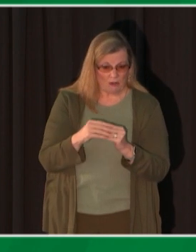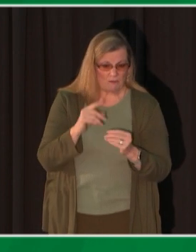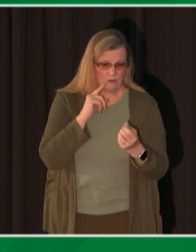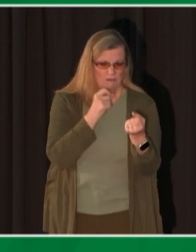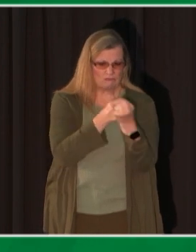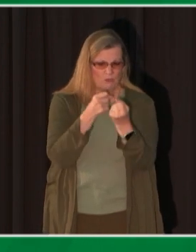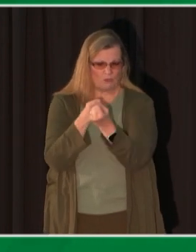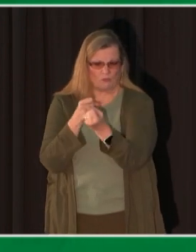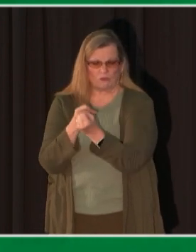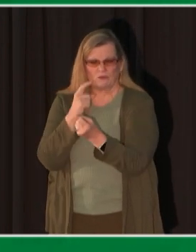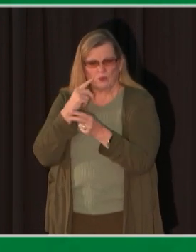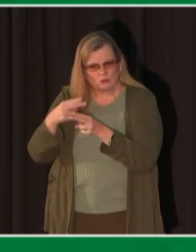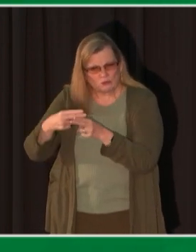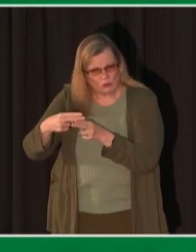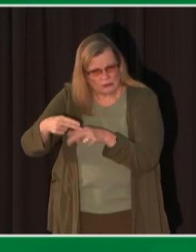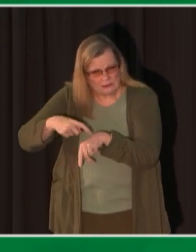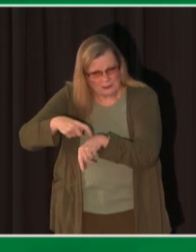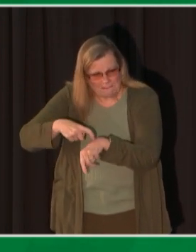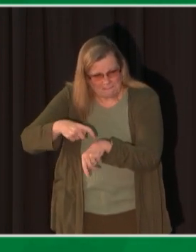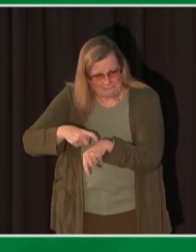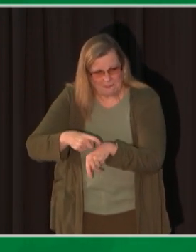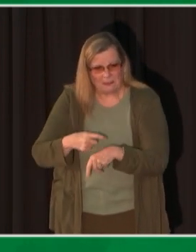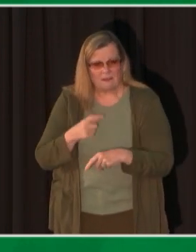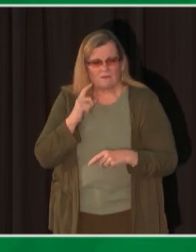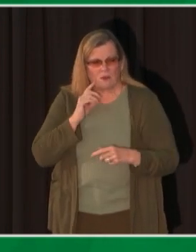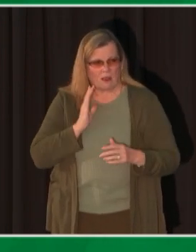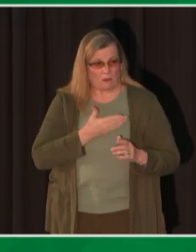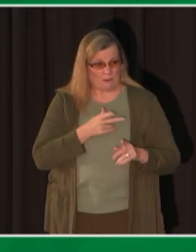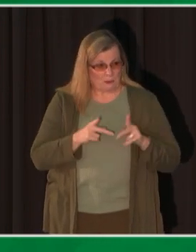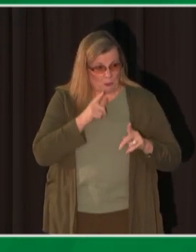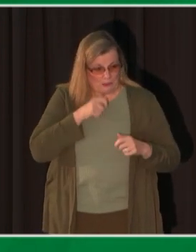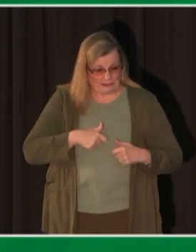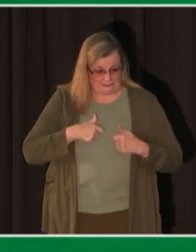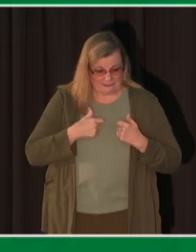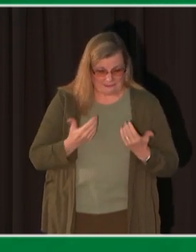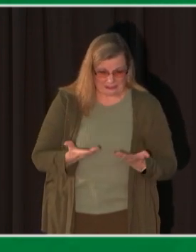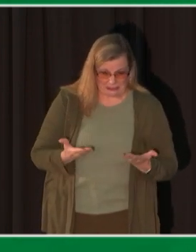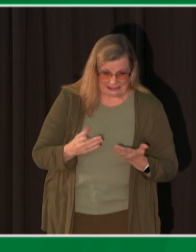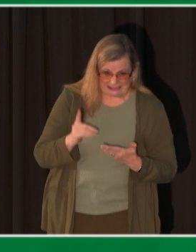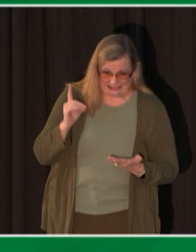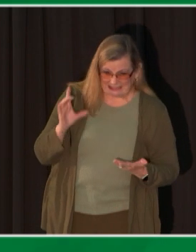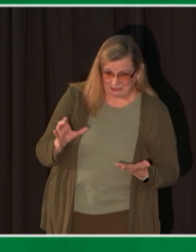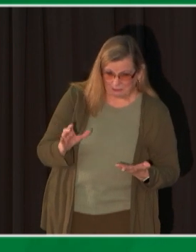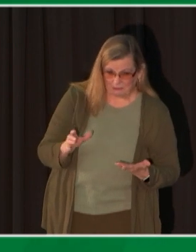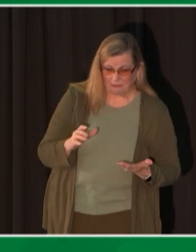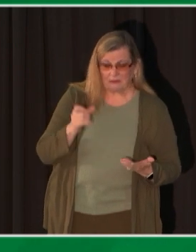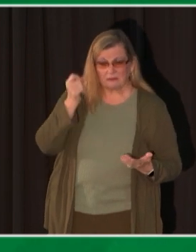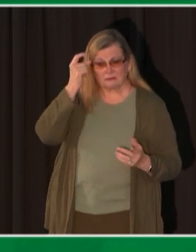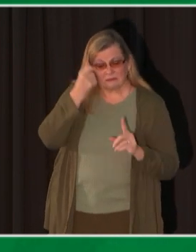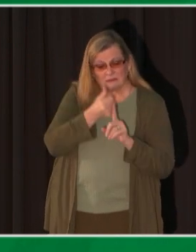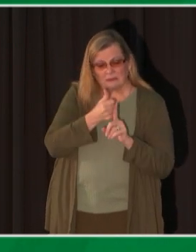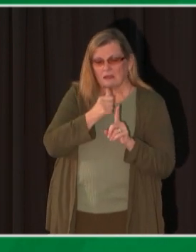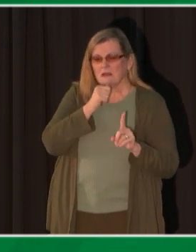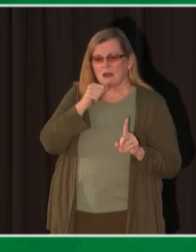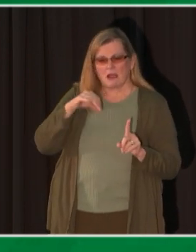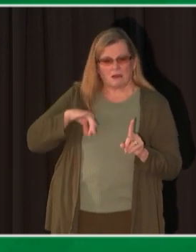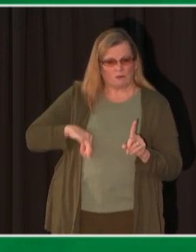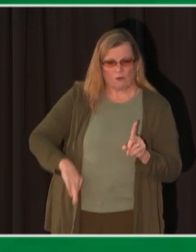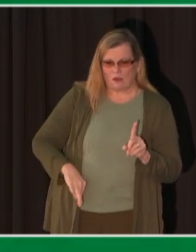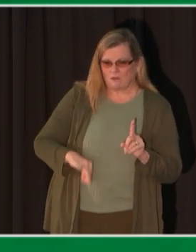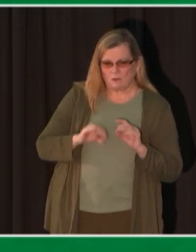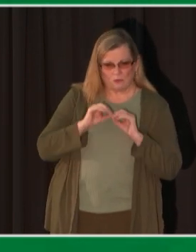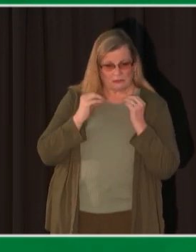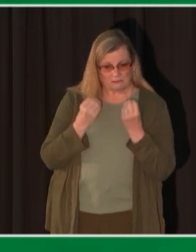our residents. Through grants to nonprofit organizations, Open Society's contribution will provide